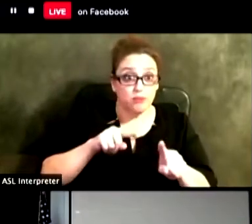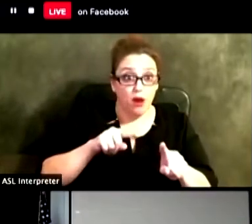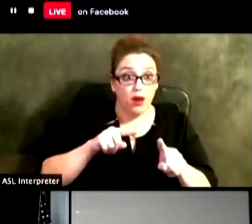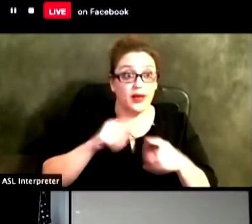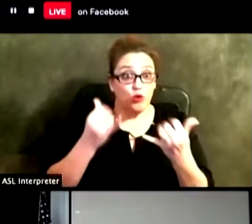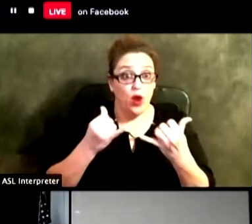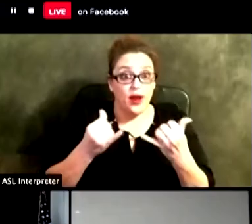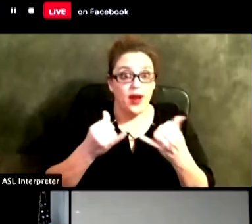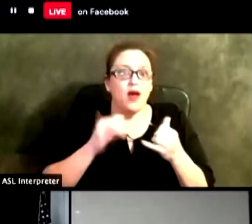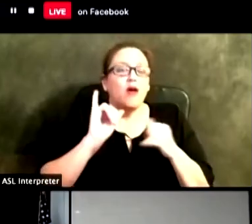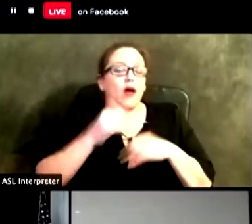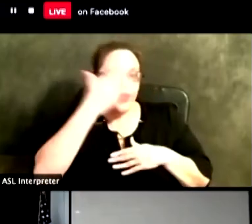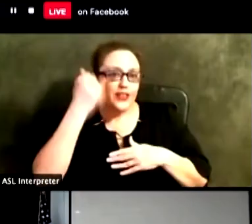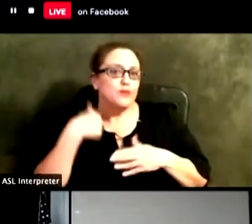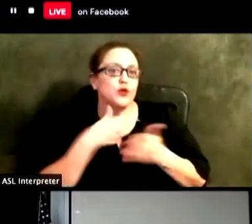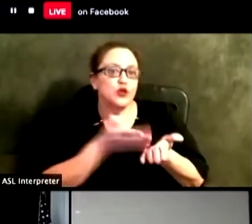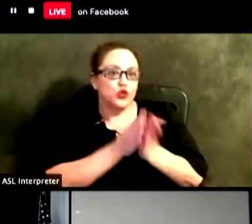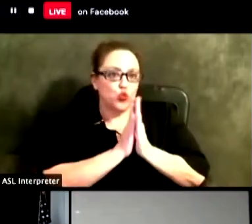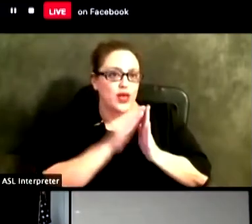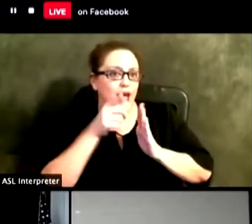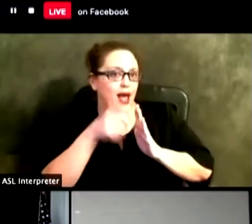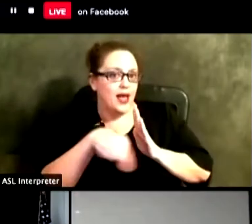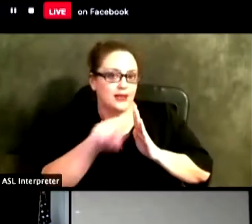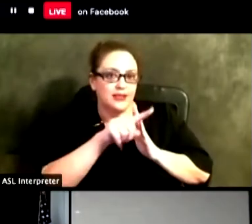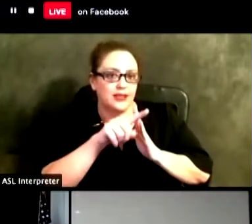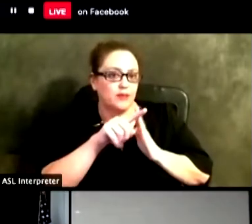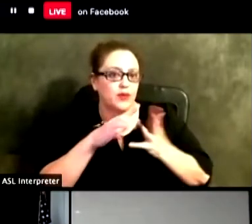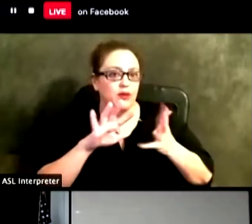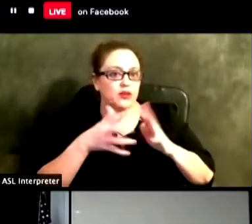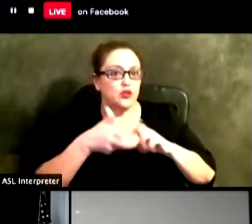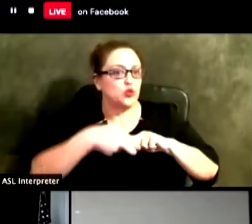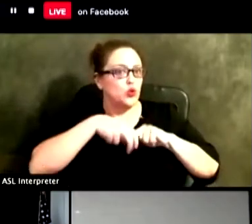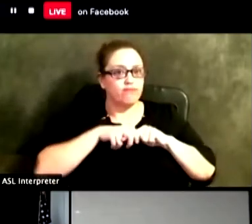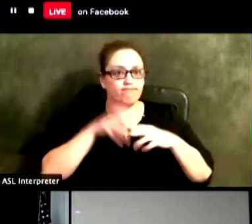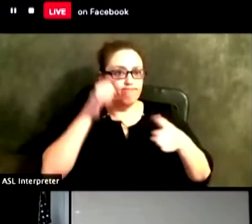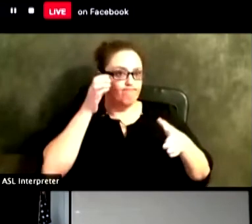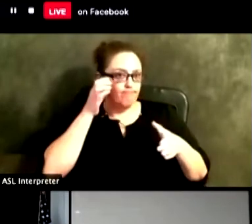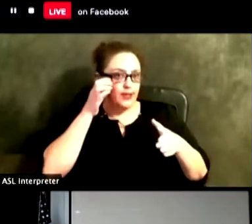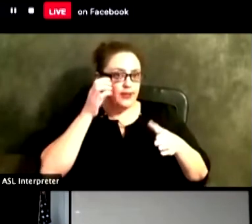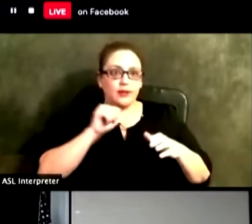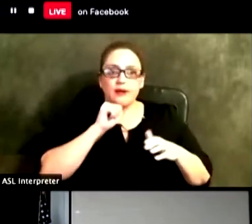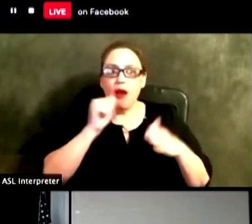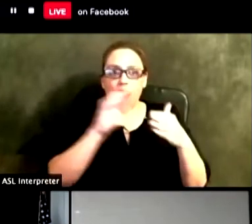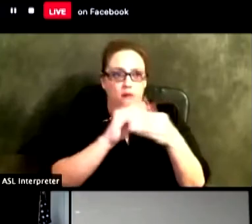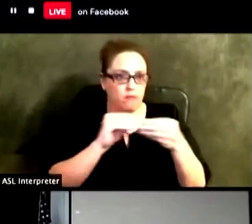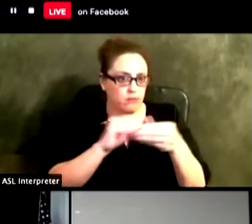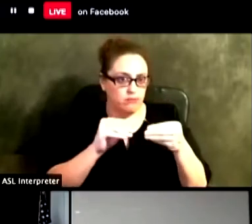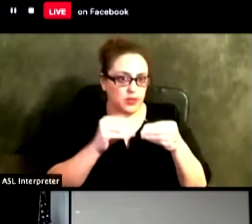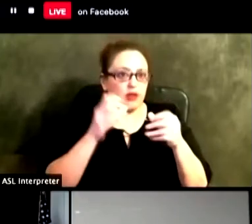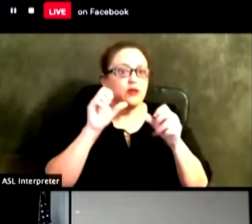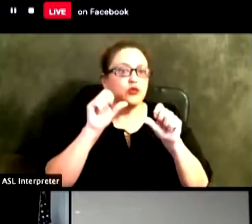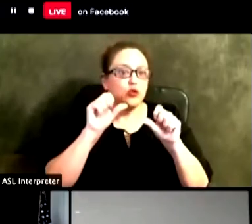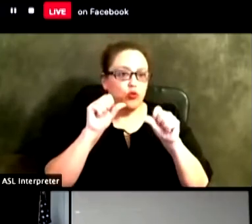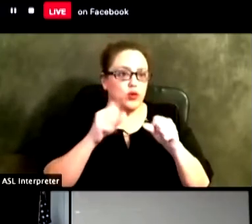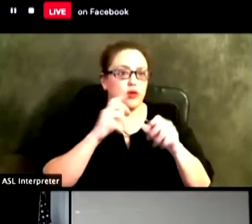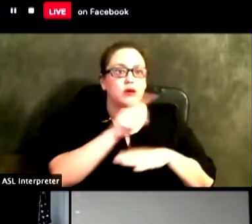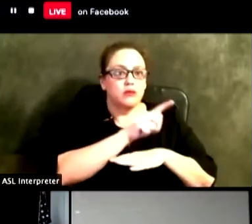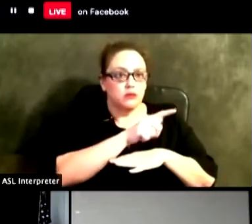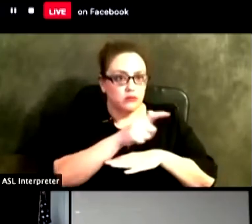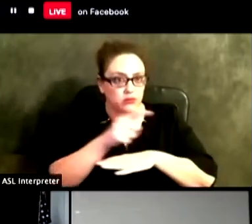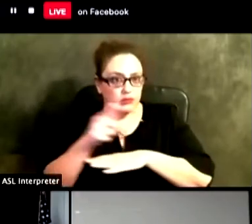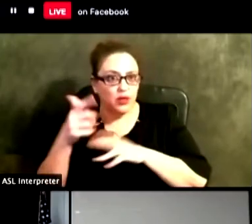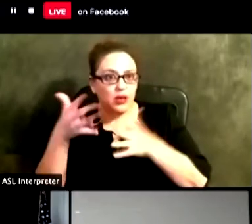sort of take the stance, if you will, of listening. And that's so that we could get to all of the extraordinary calls that we've